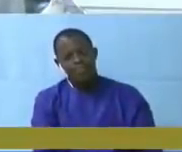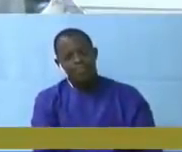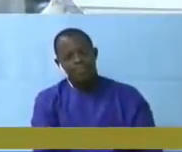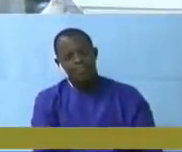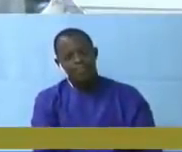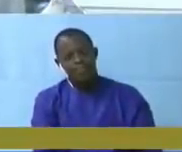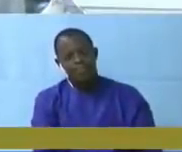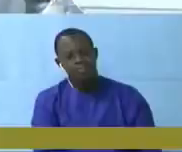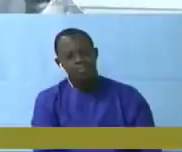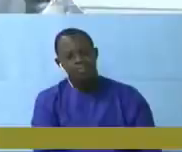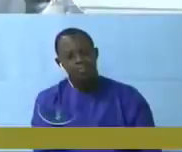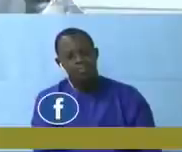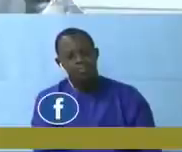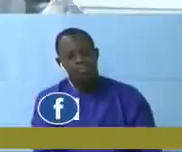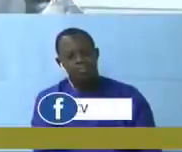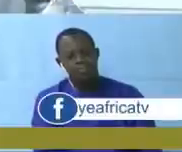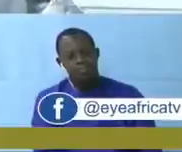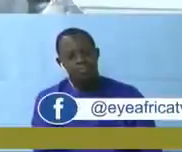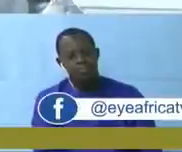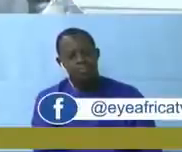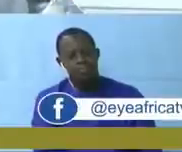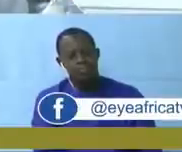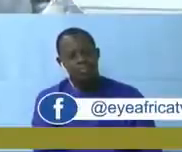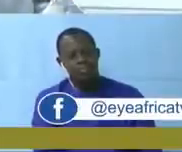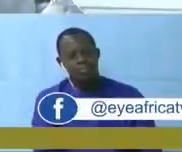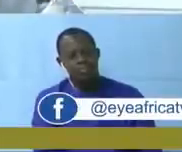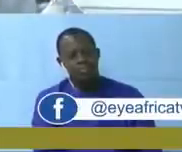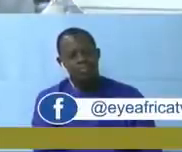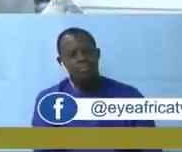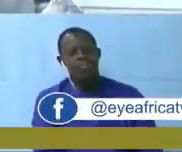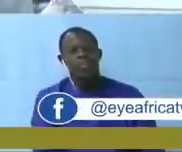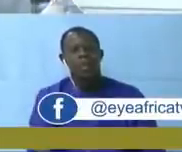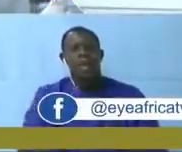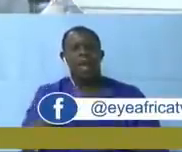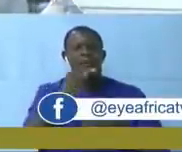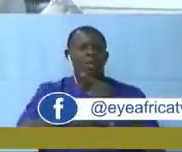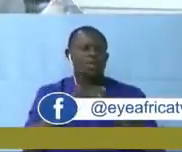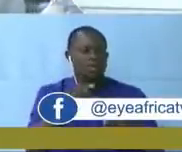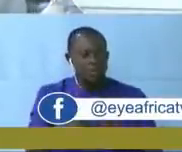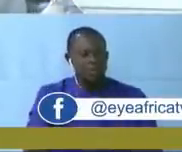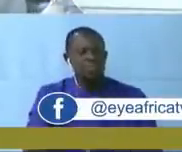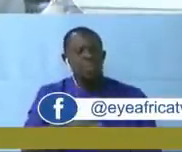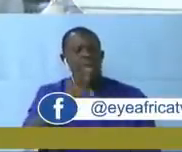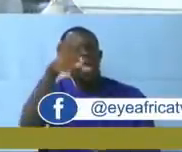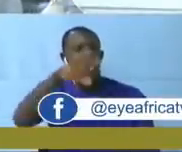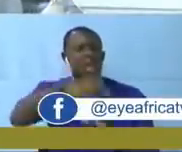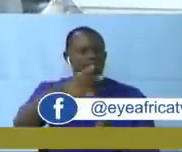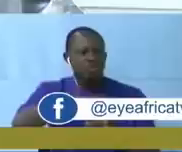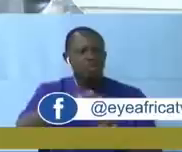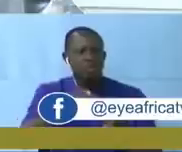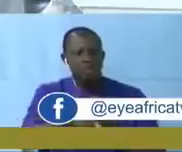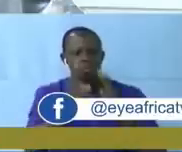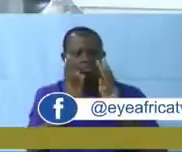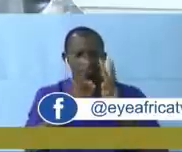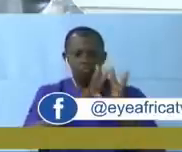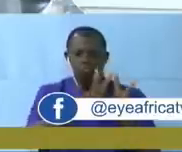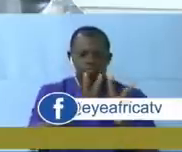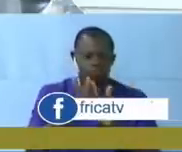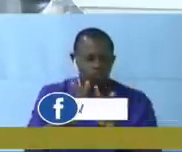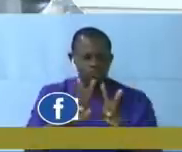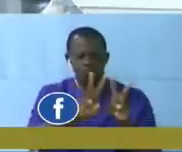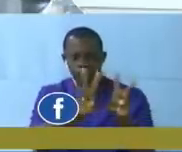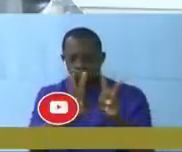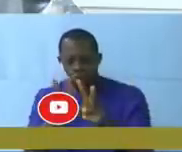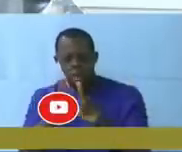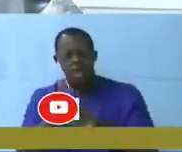aju ci wali xati yelef. The course in election observation at the Kofi Annan Peacekeeping Training Institute